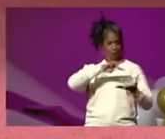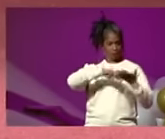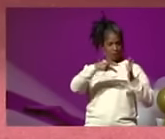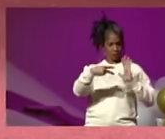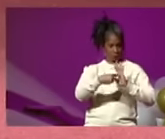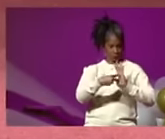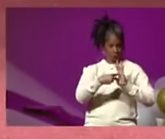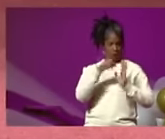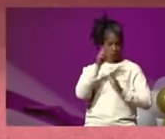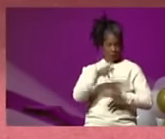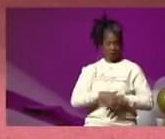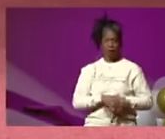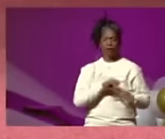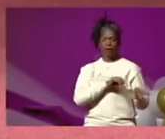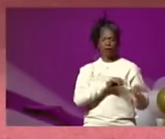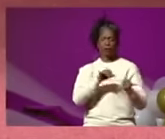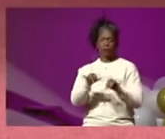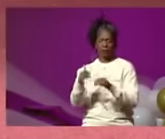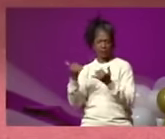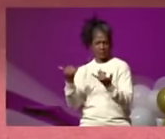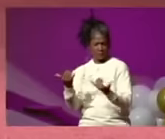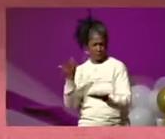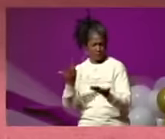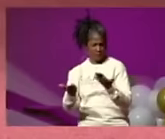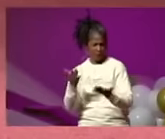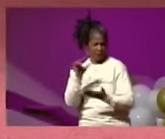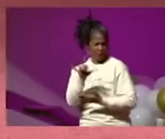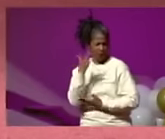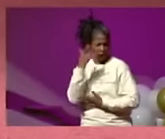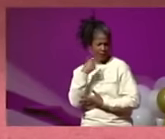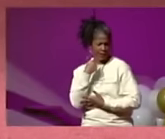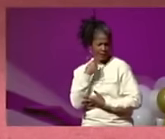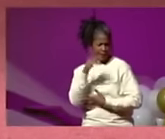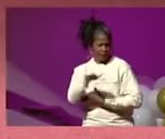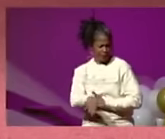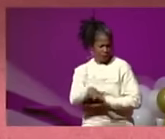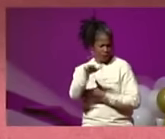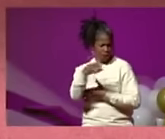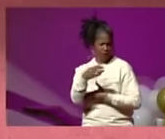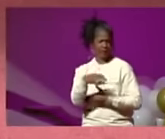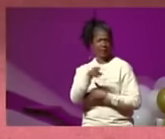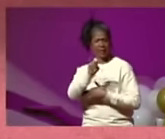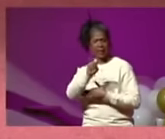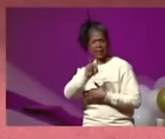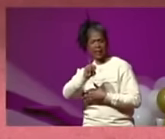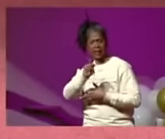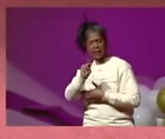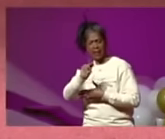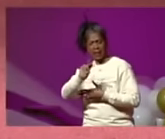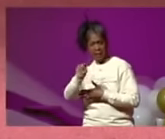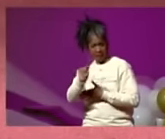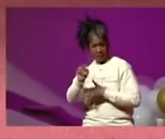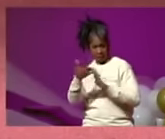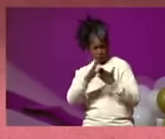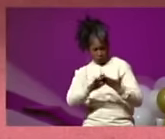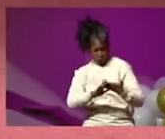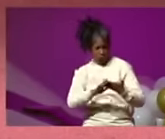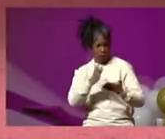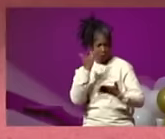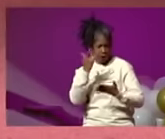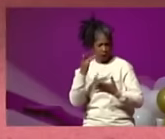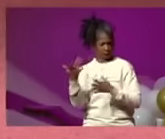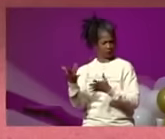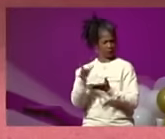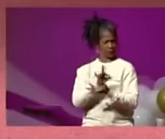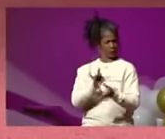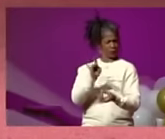purpose. So perhaps it's a play on Nazarite. Still other prophets, still other scholars, I'm sorry, talk about, no,